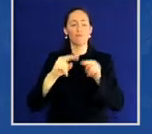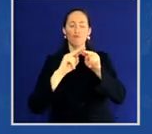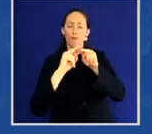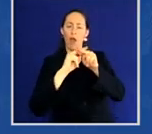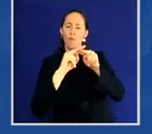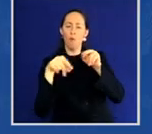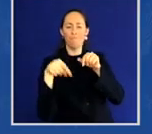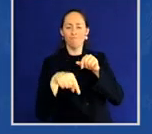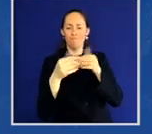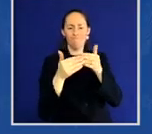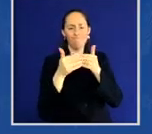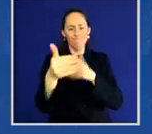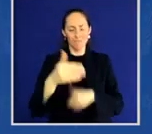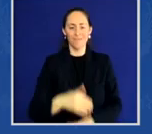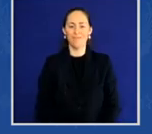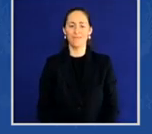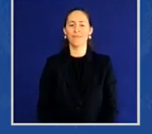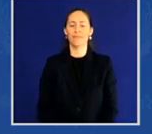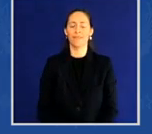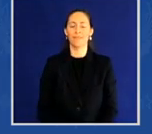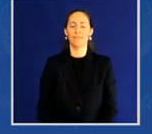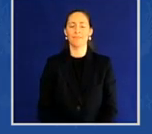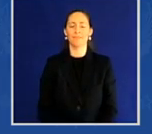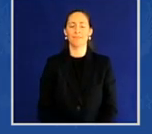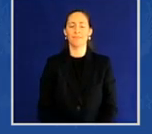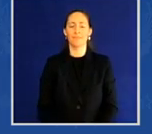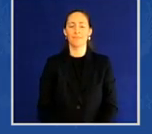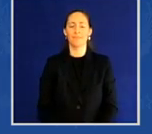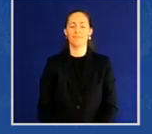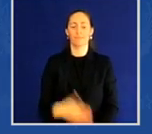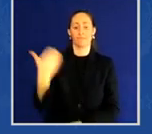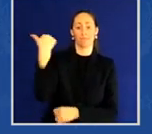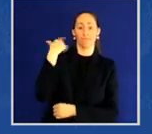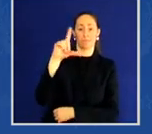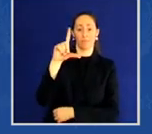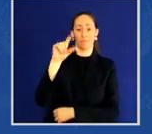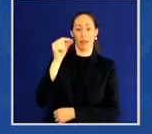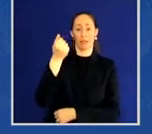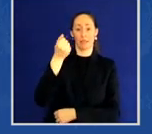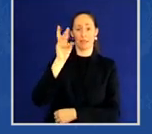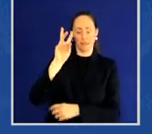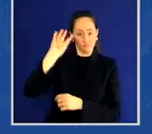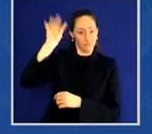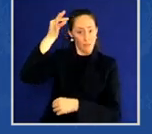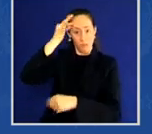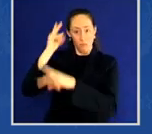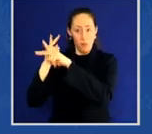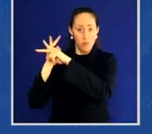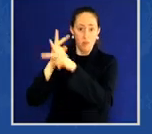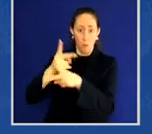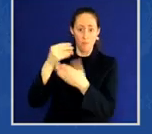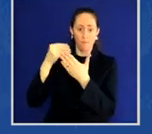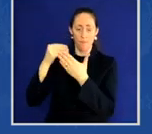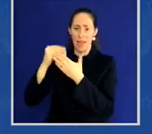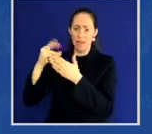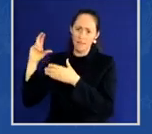2016, I announced a federal loan that allowed Amtrak to purchase the new Acela trains, sets that you see behind me.